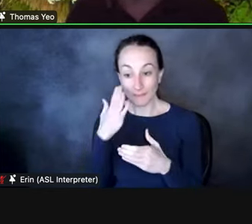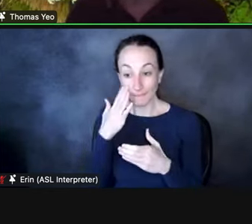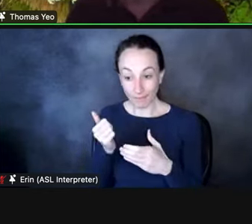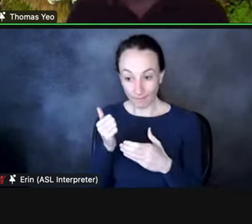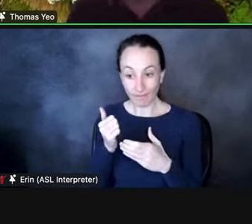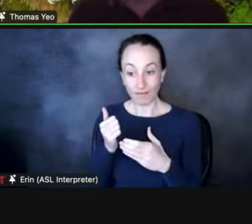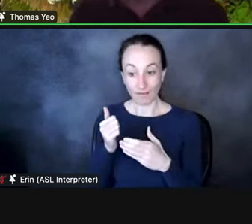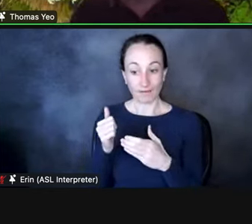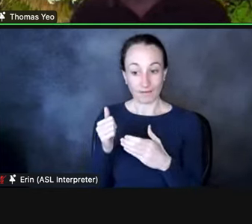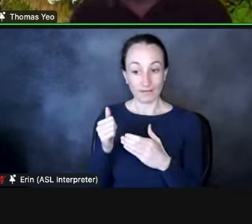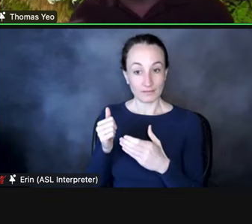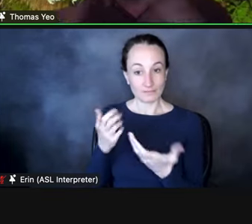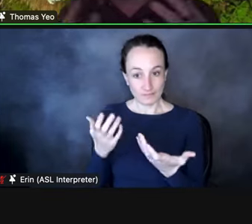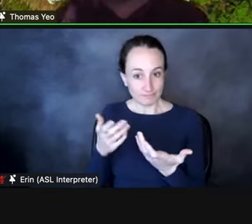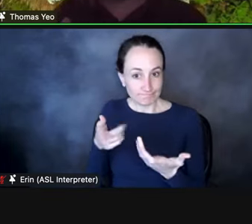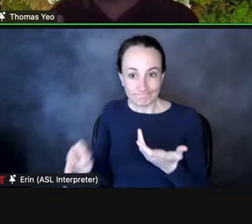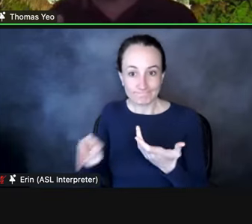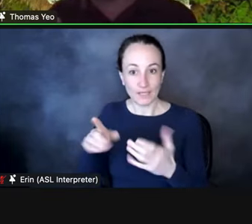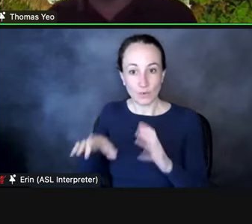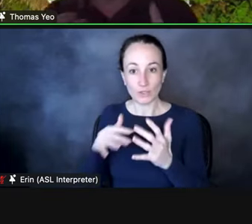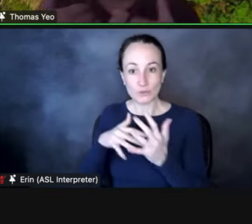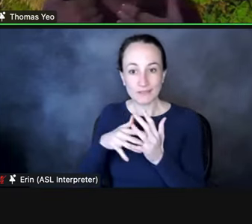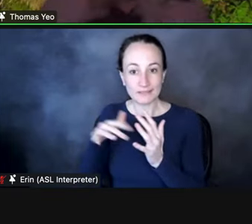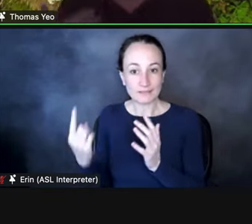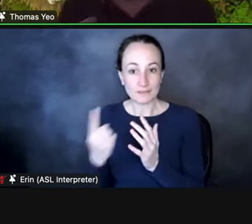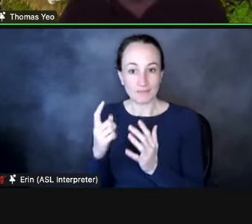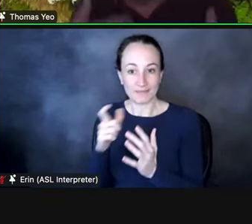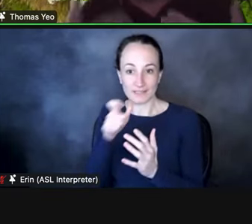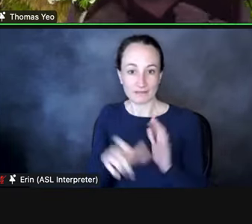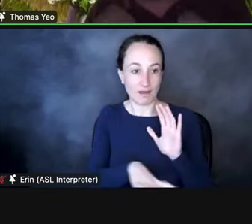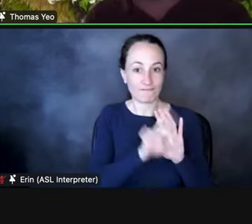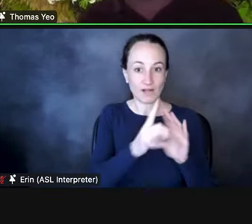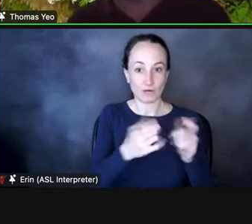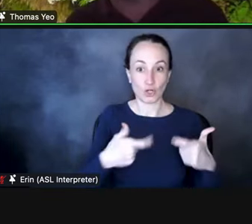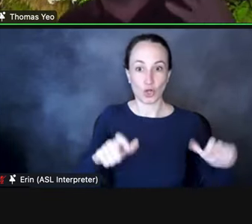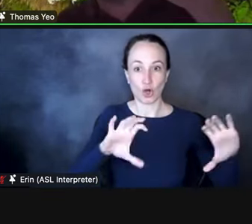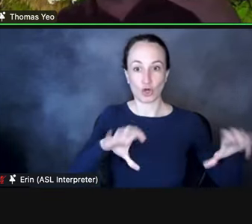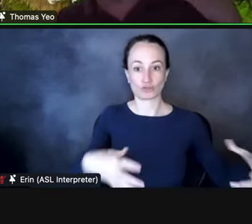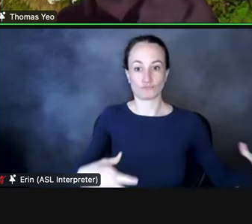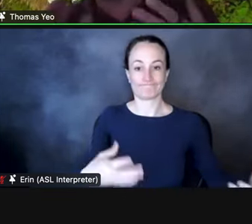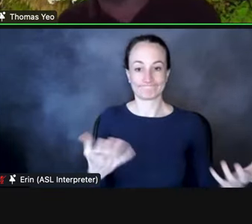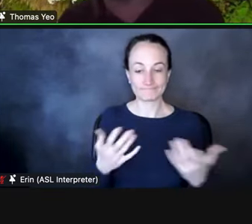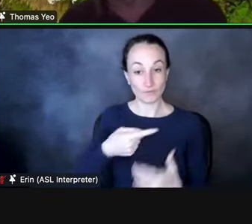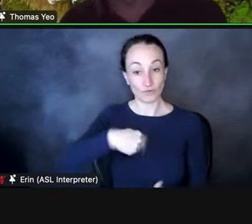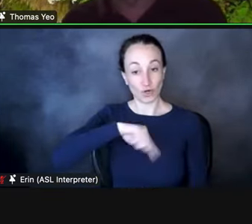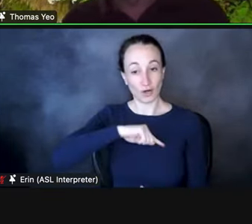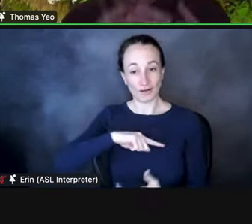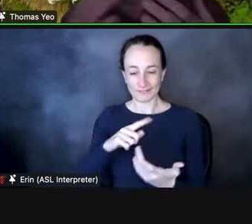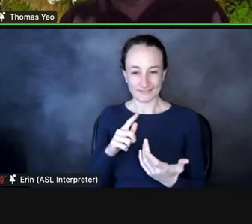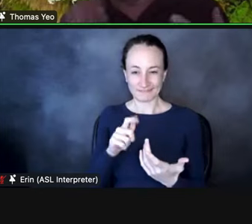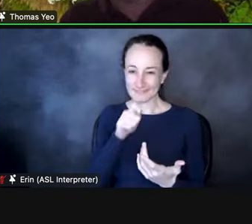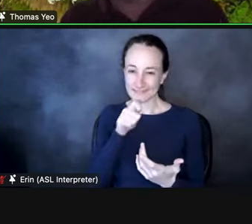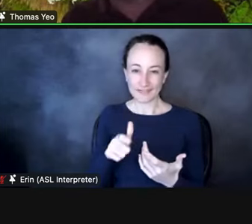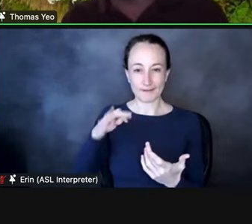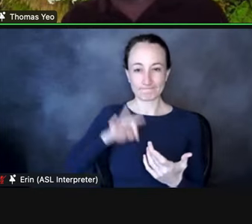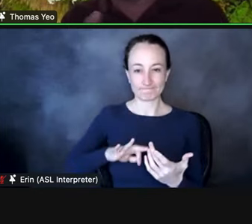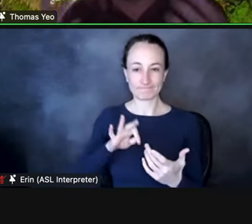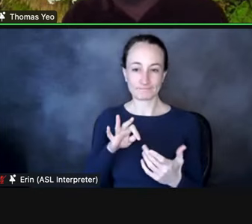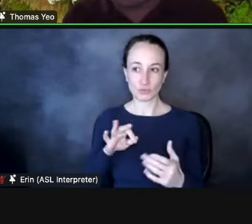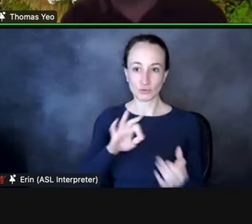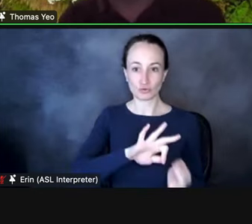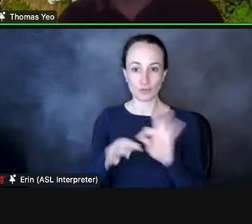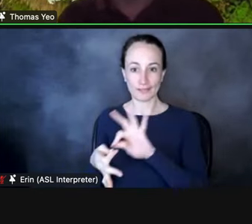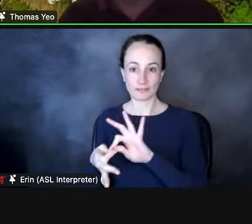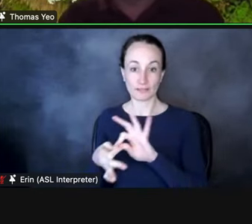sets. So it is not interesting, at least for us, we don't think it's interesting to simply translate a fluent intelligence